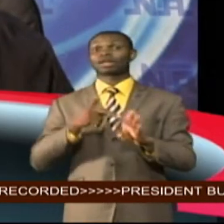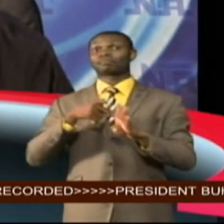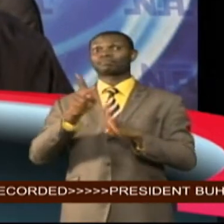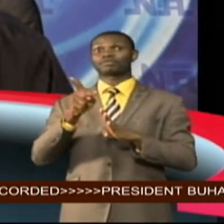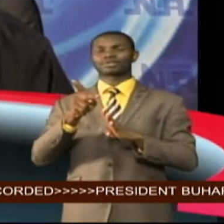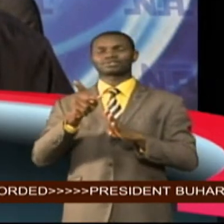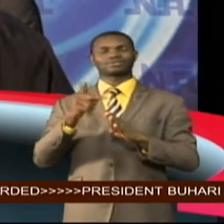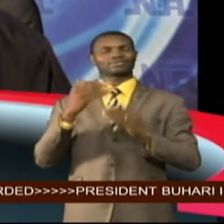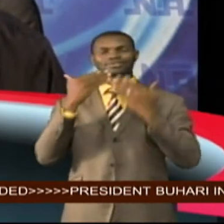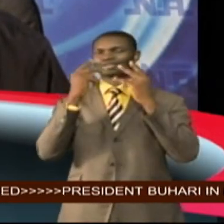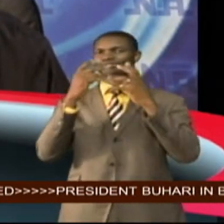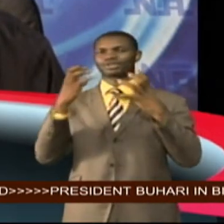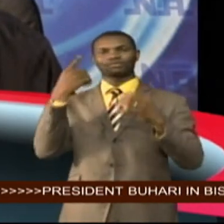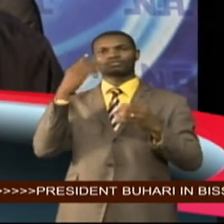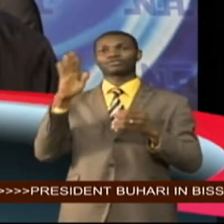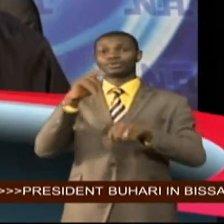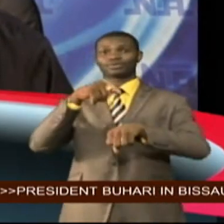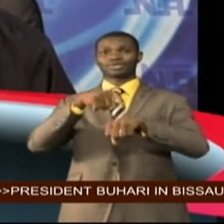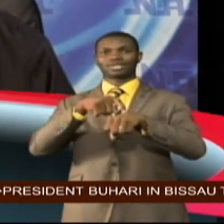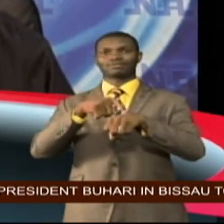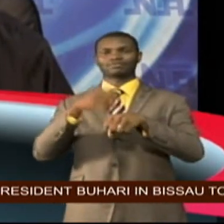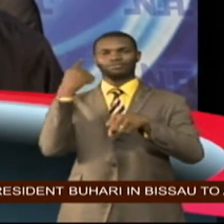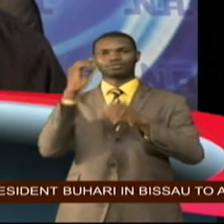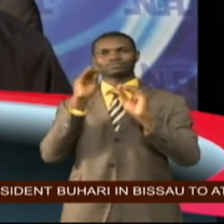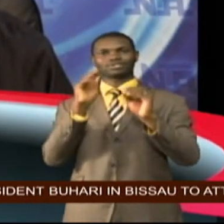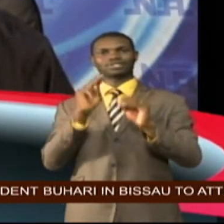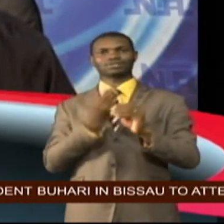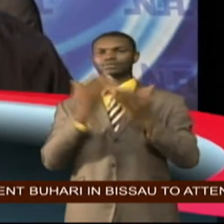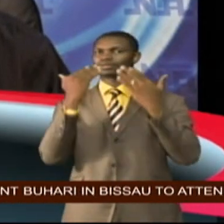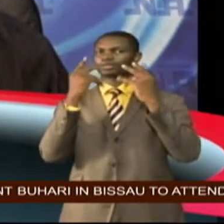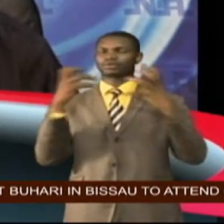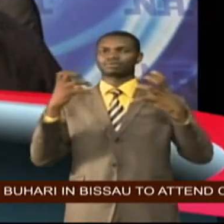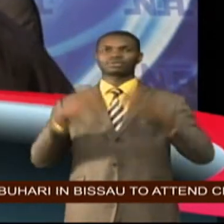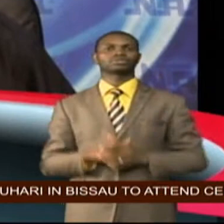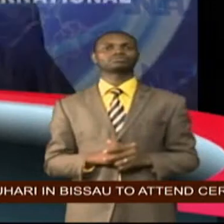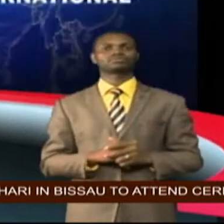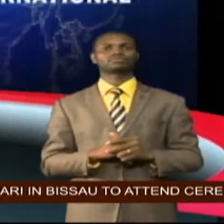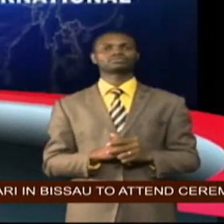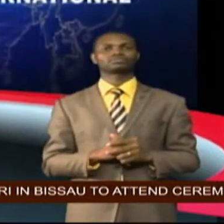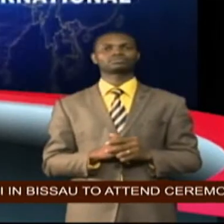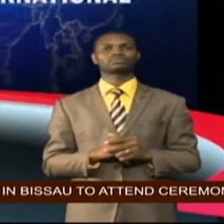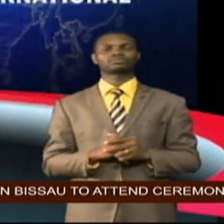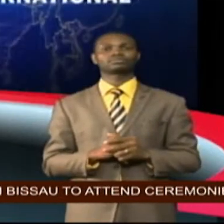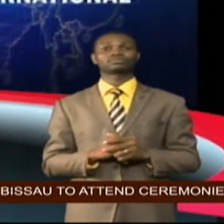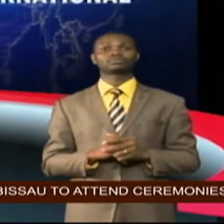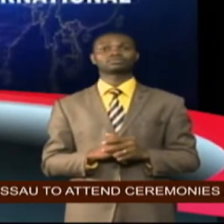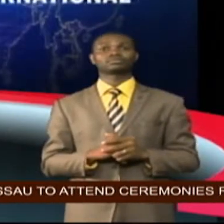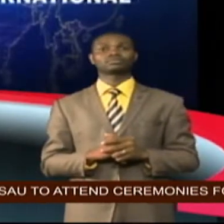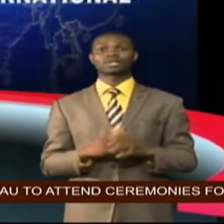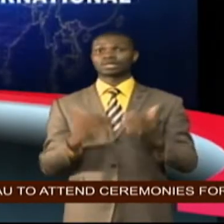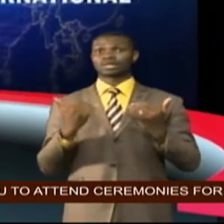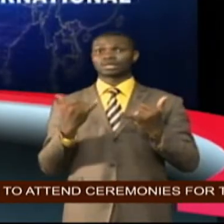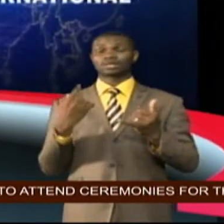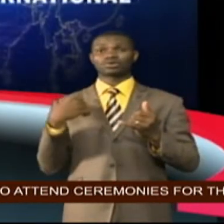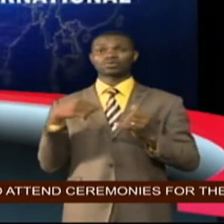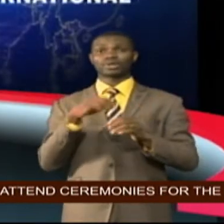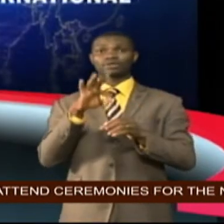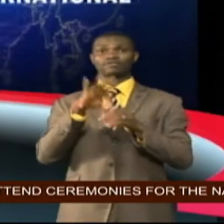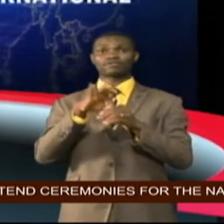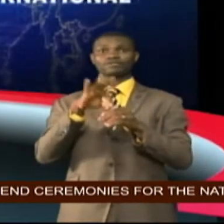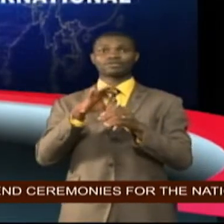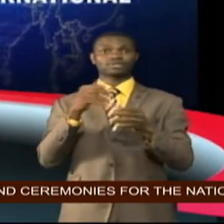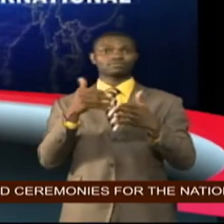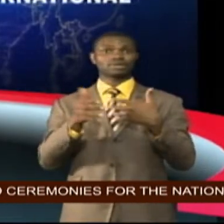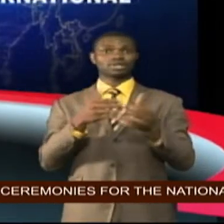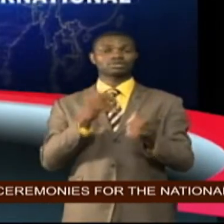so much for your time. Thank you for enlightening us. Thank you for having me. Thank you so much. Moving on to electoral matters,